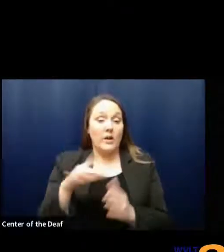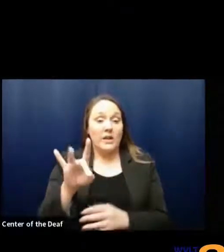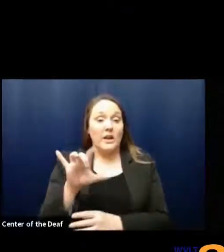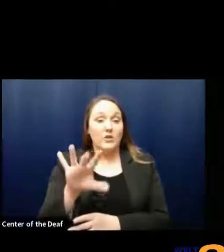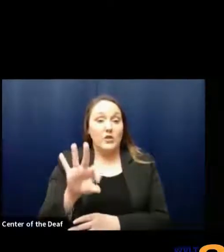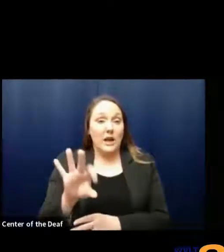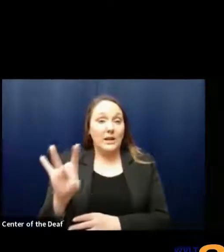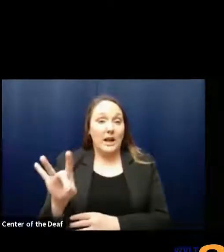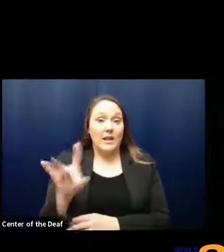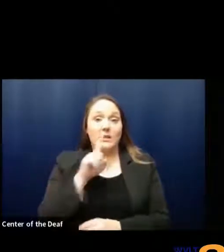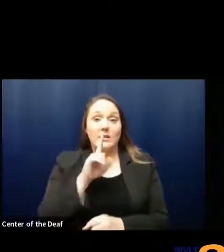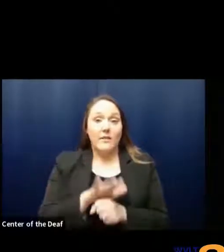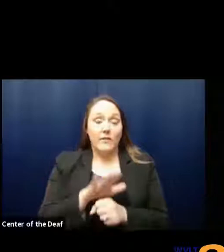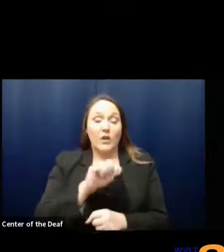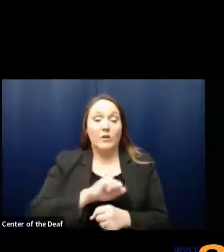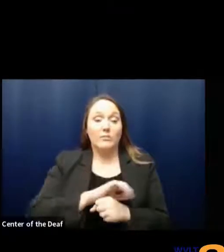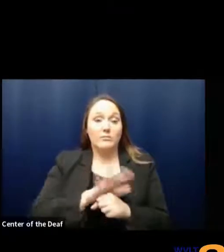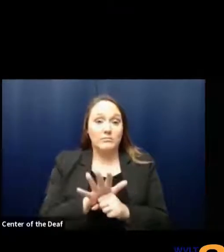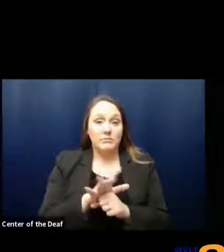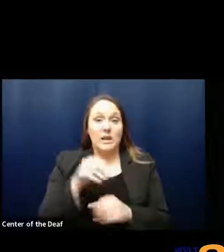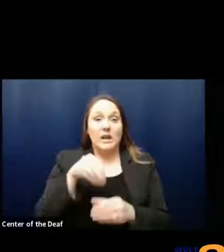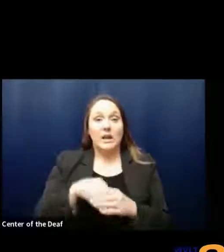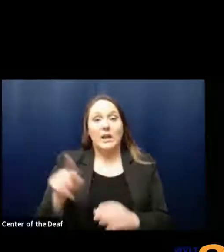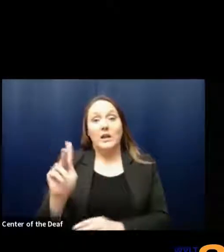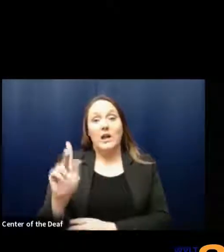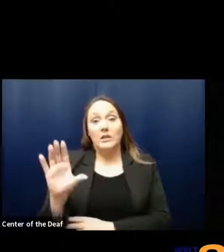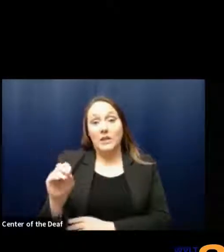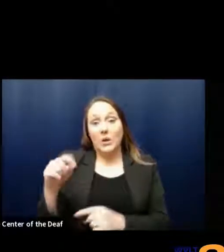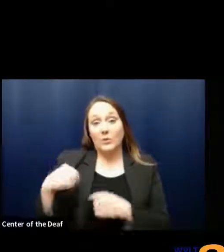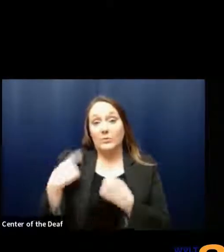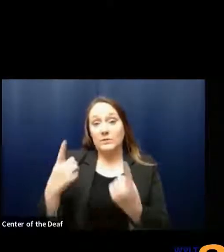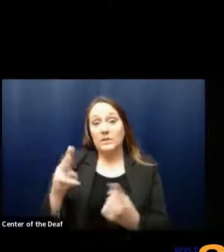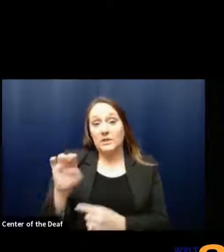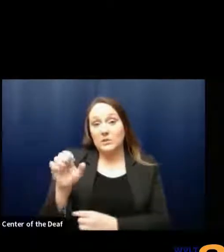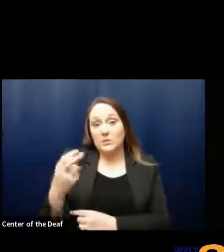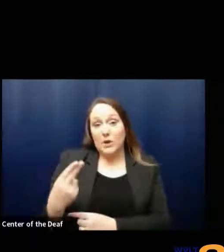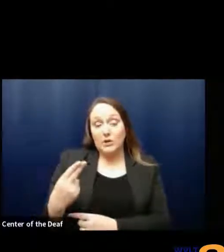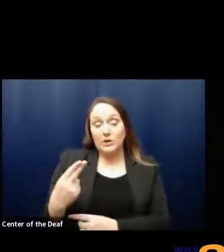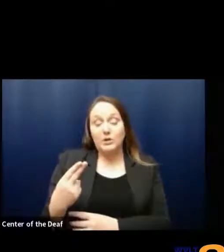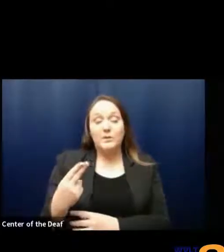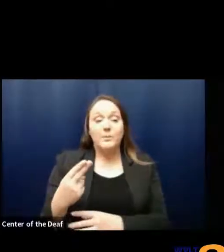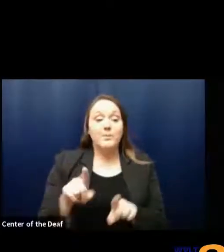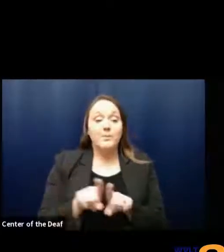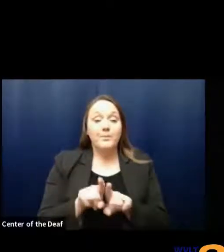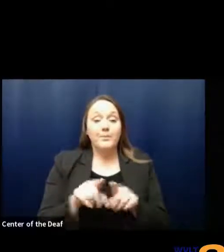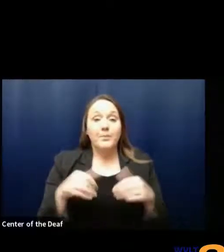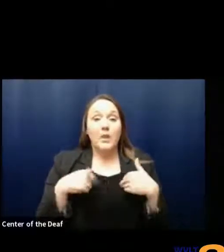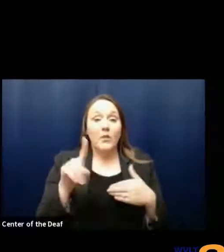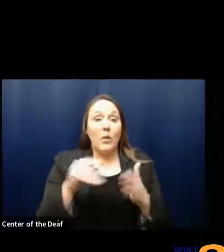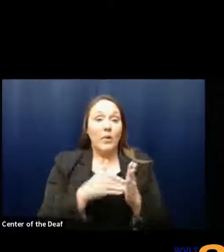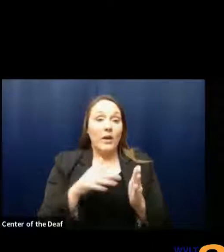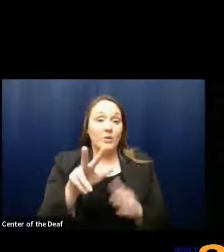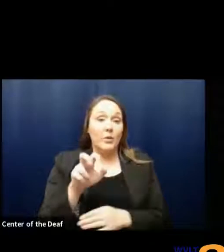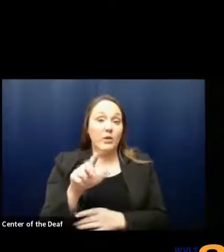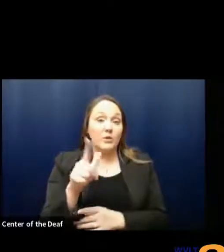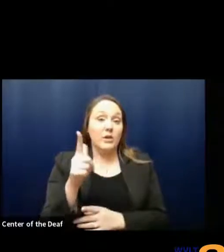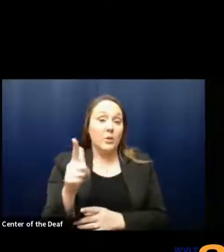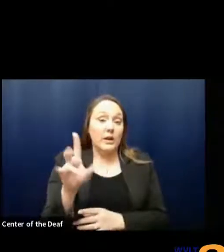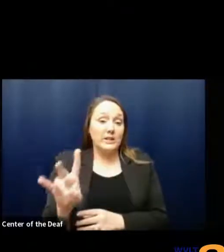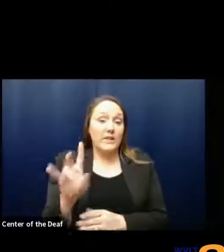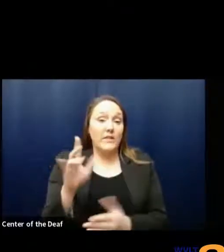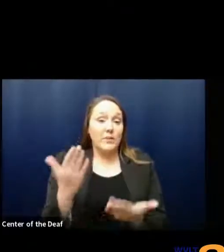21,898 confirmed cases of COVID-19 in Knox County since March. Additionally, we have 1,327